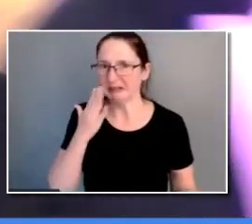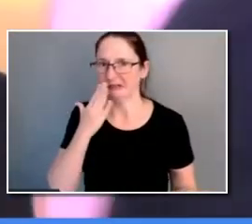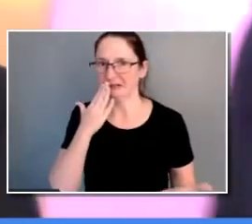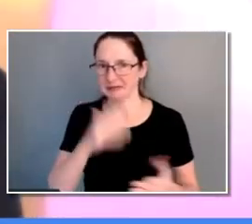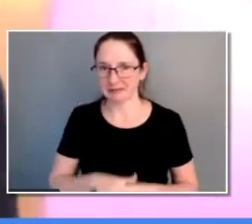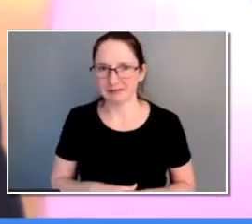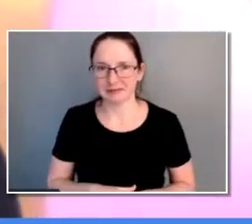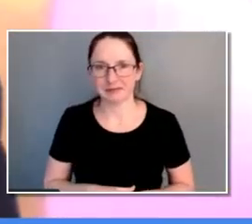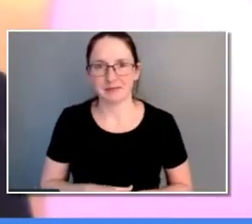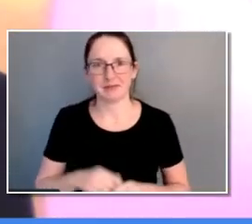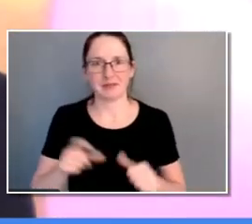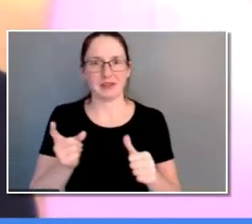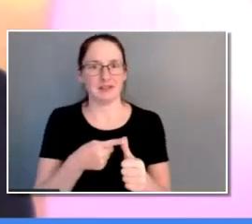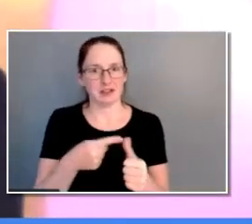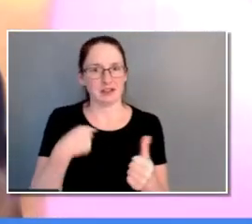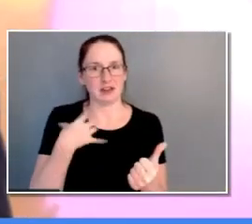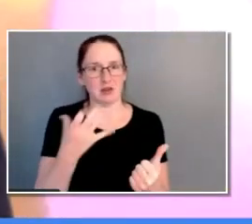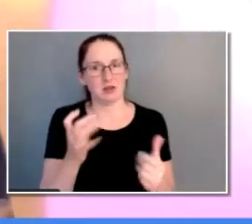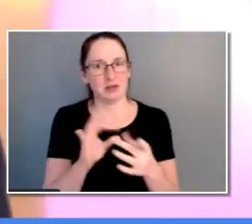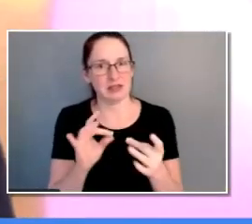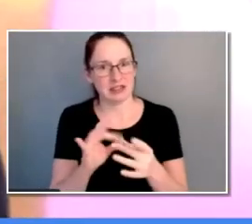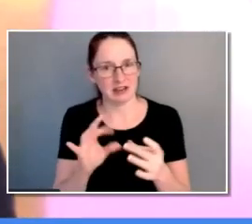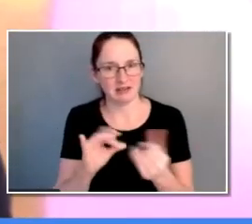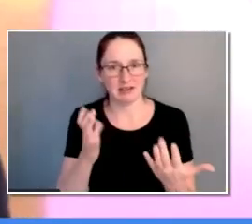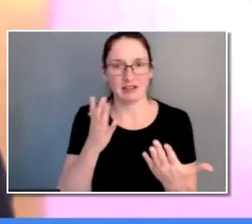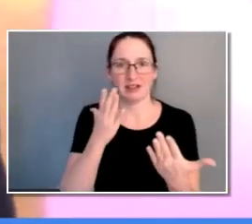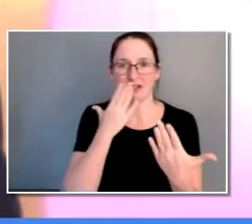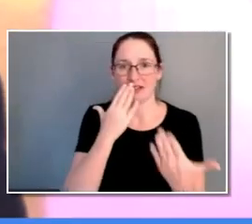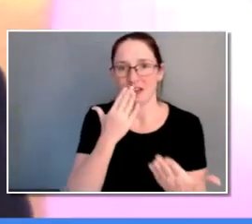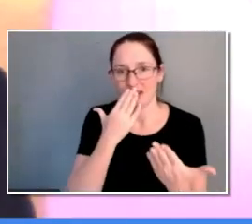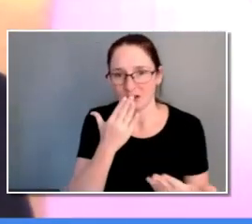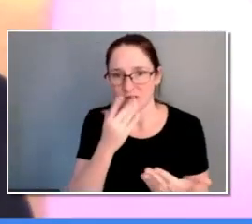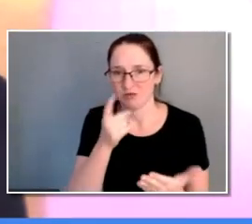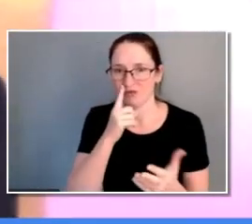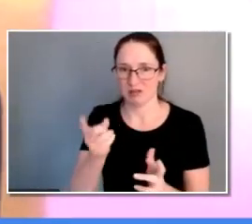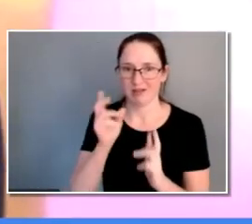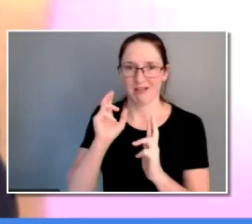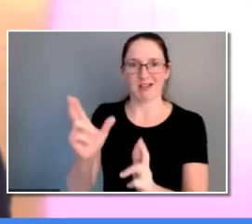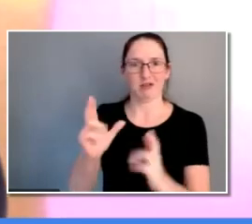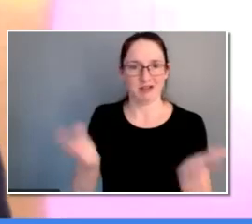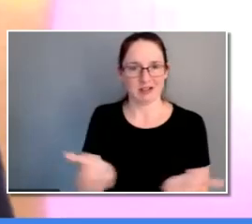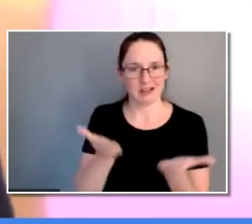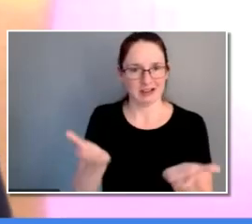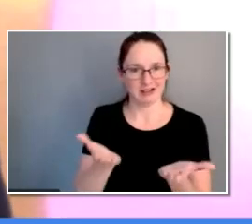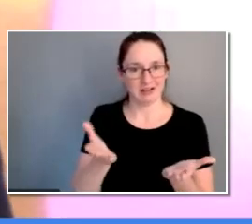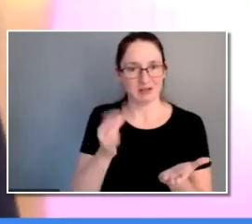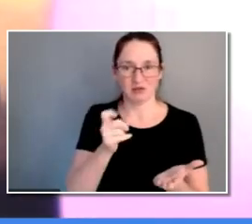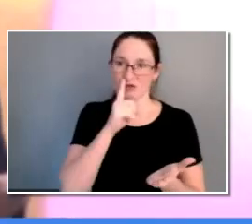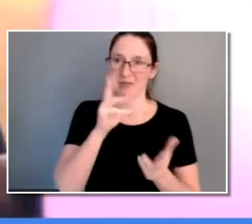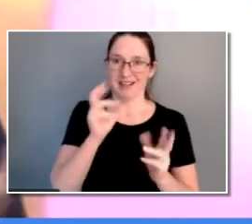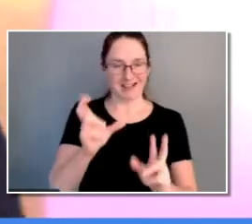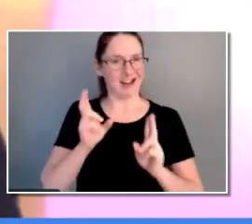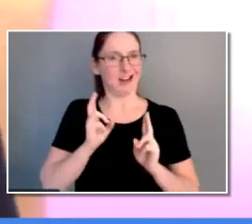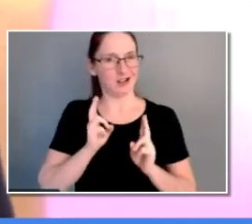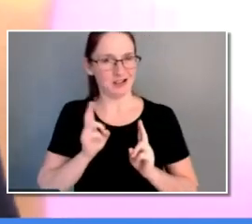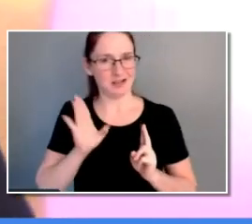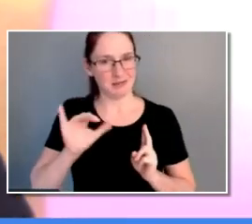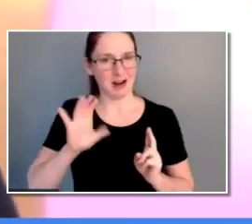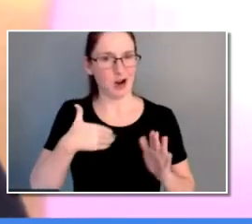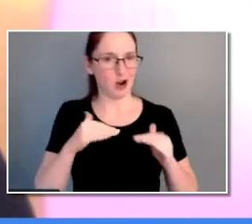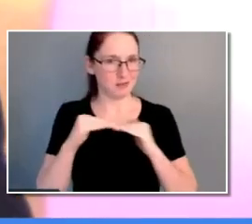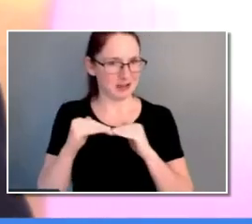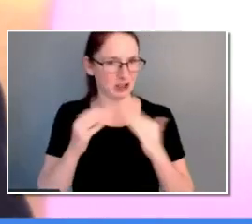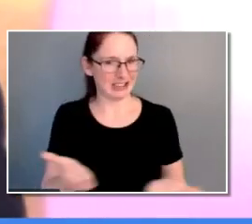First of all, I want to say thank you. We're really honored to be honored by our peers